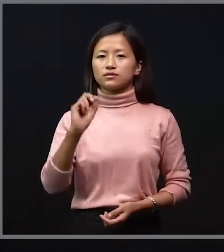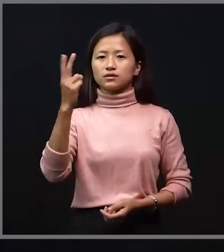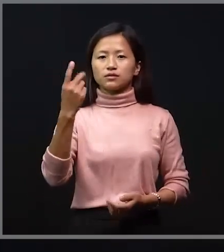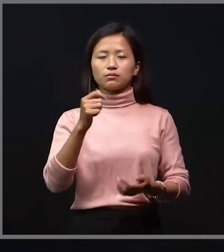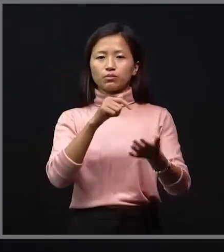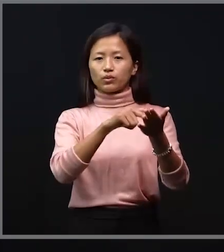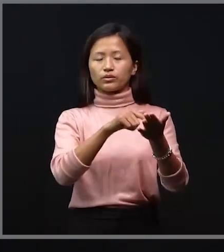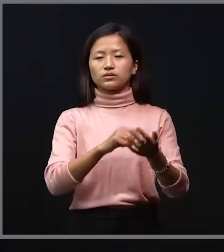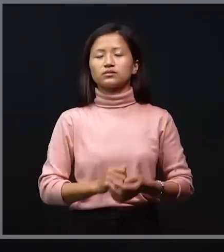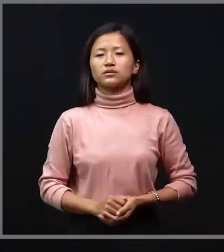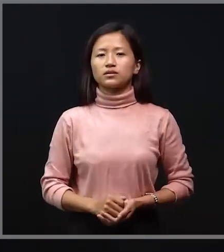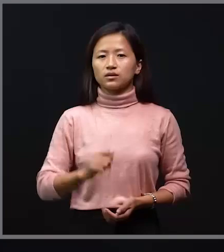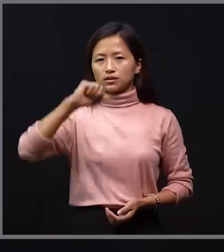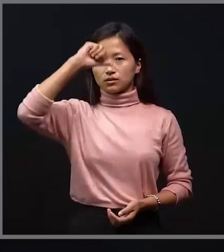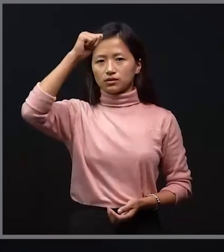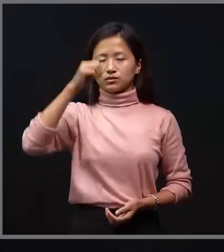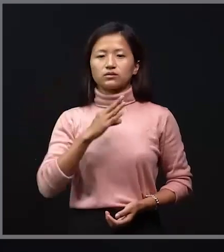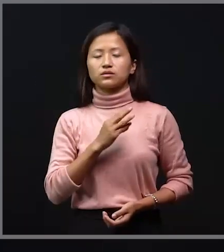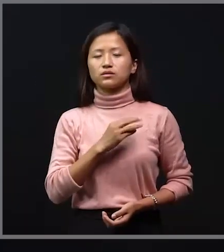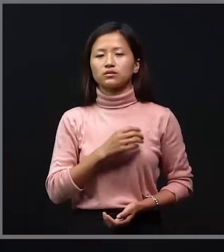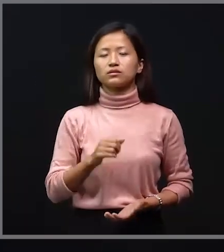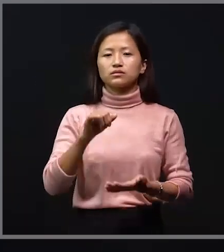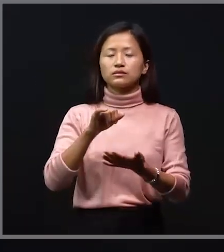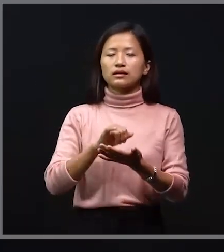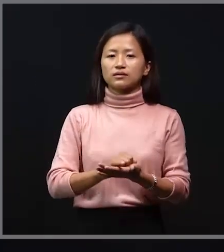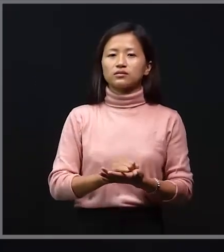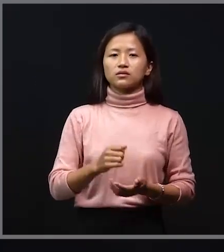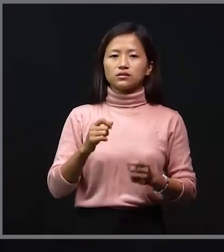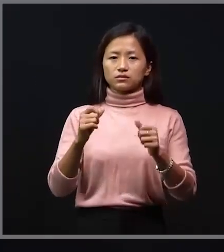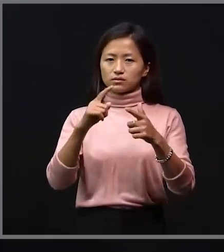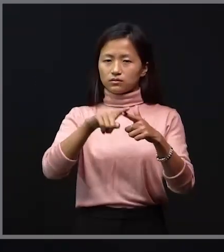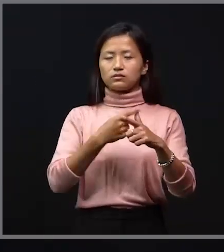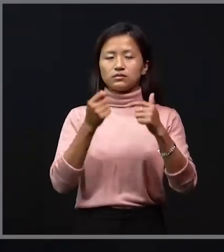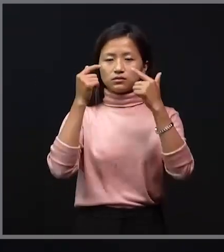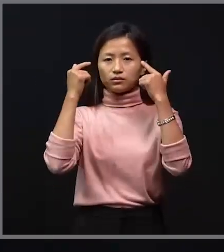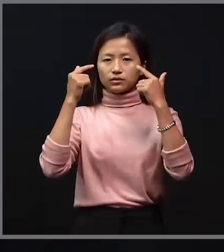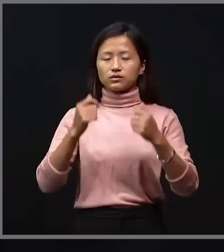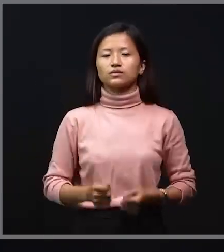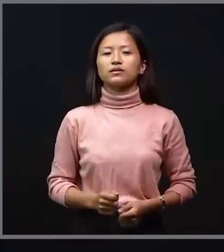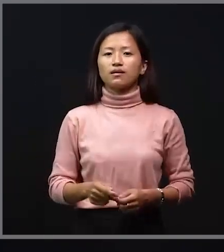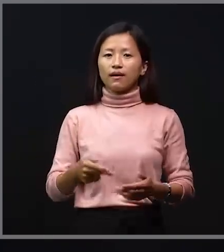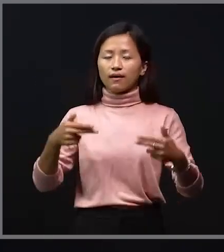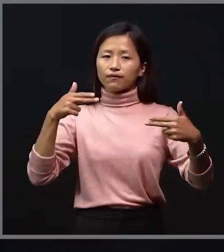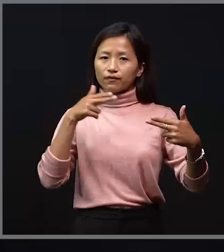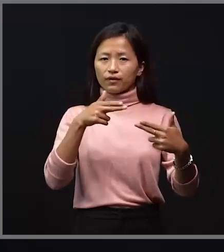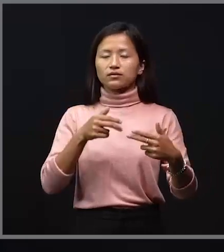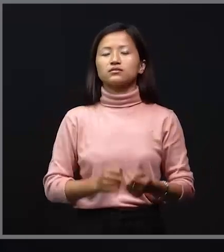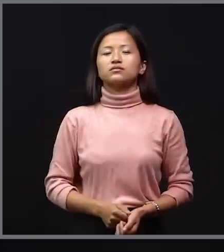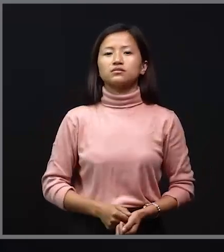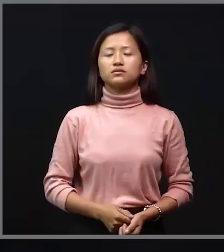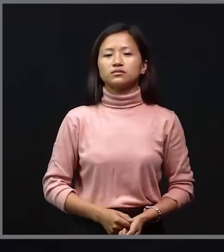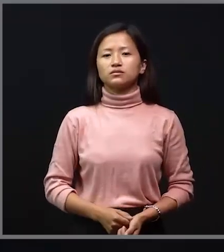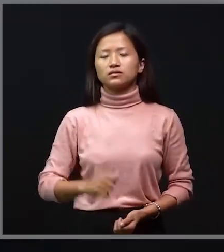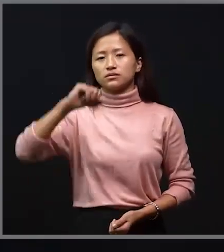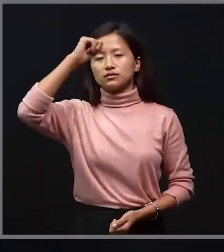I've said, the Indians, they were scared that the Japanese will attack India. Okay, so because of this, they